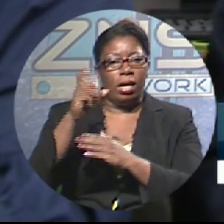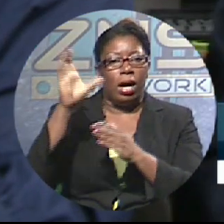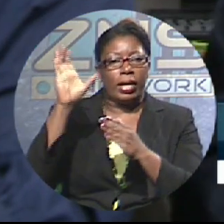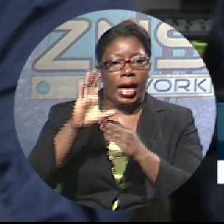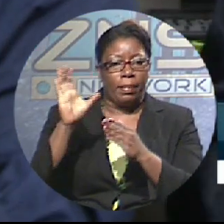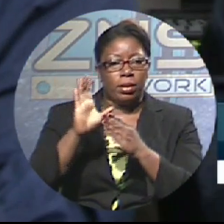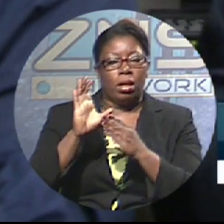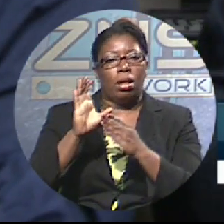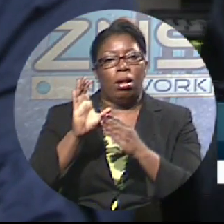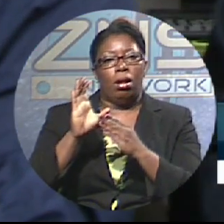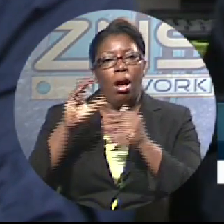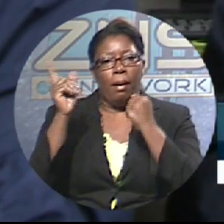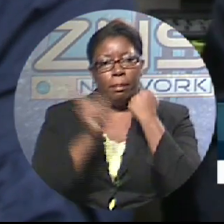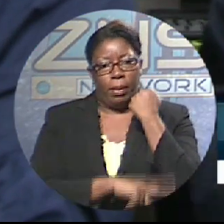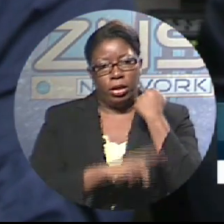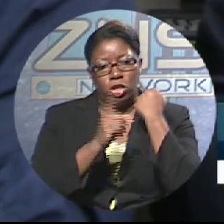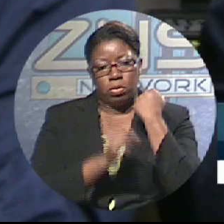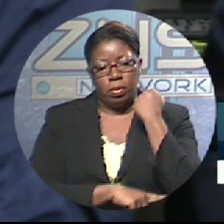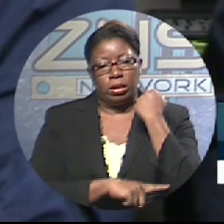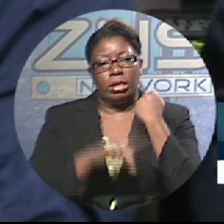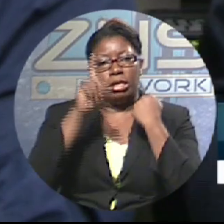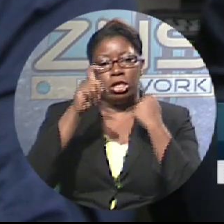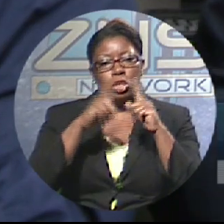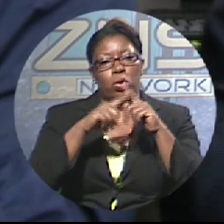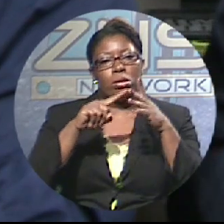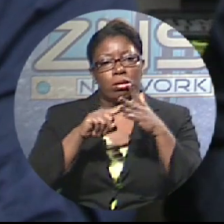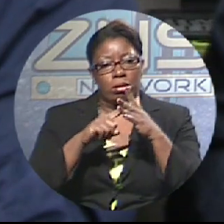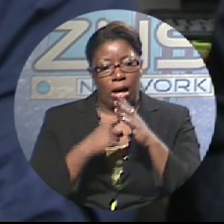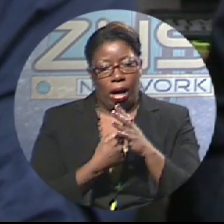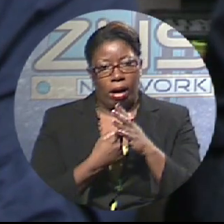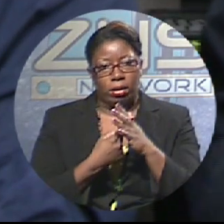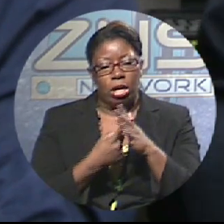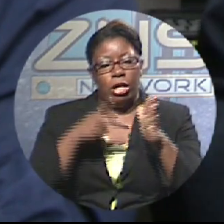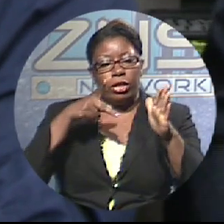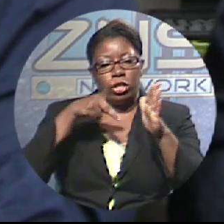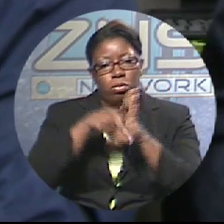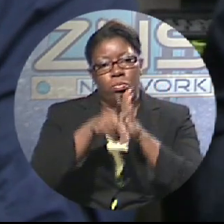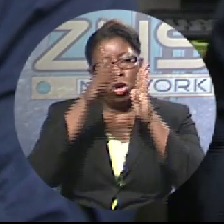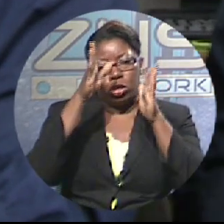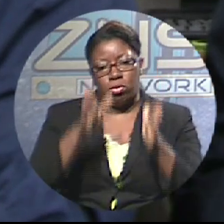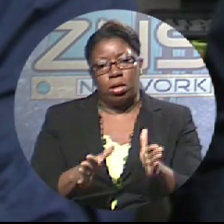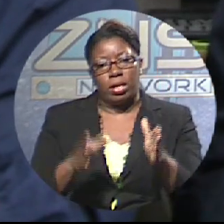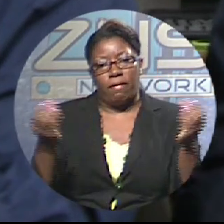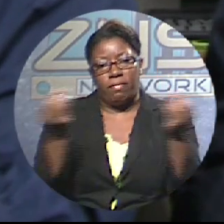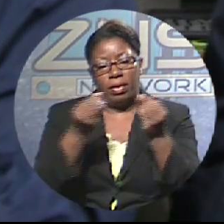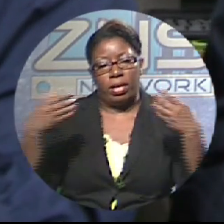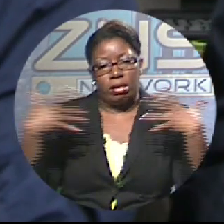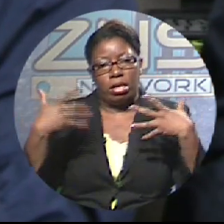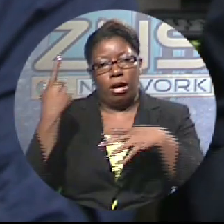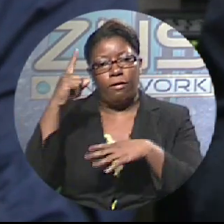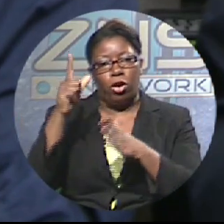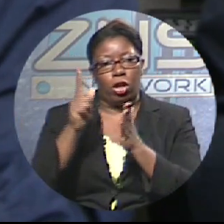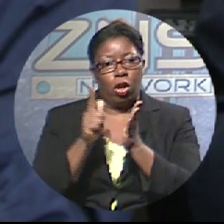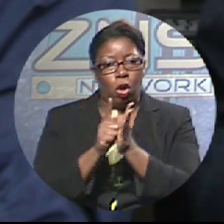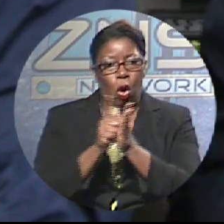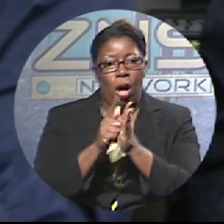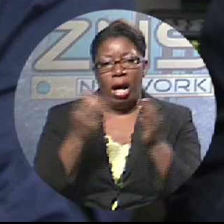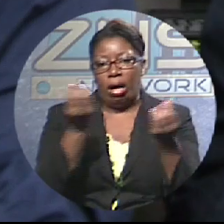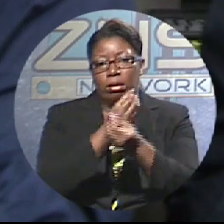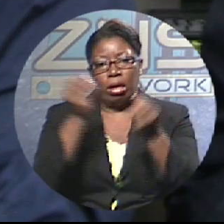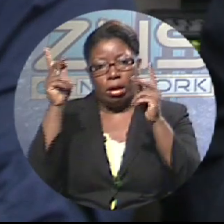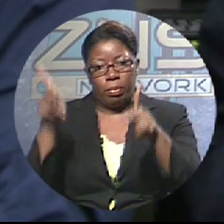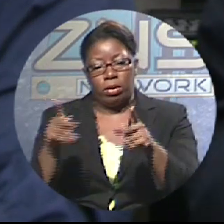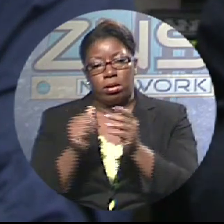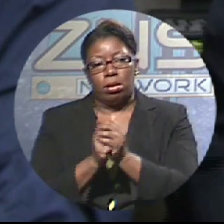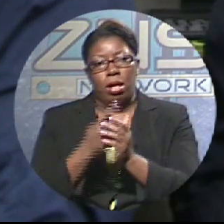resumed. These murderers have no respect, they have no fear for the law, they have no respect for nobody. And I think the government